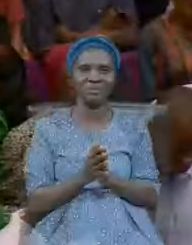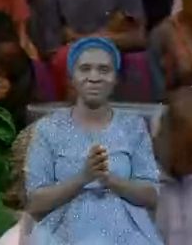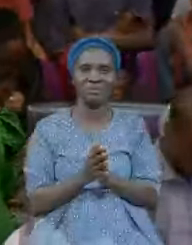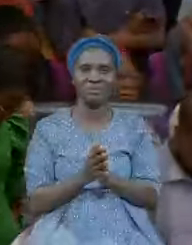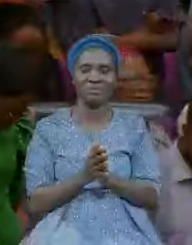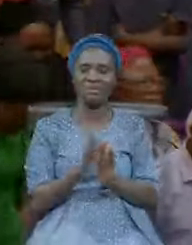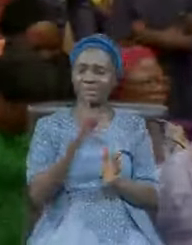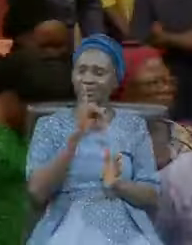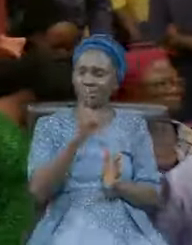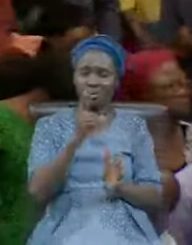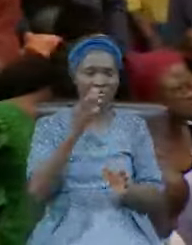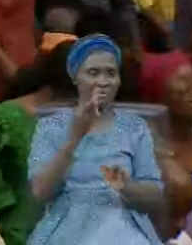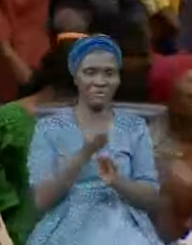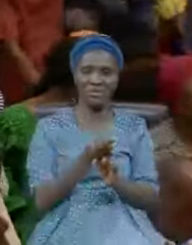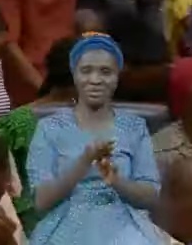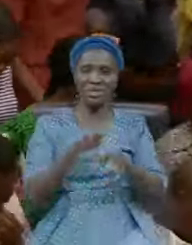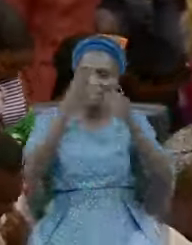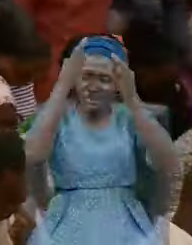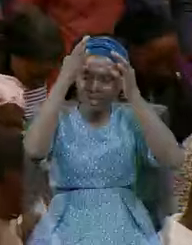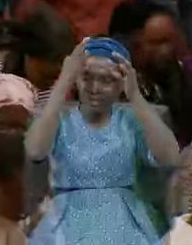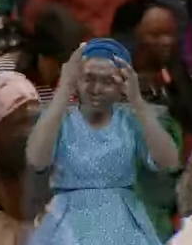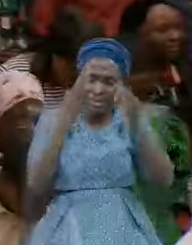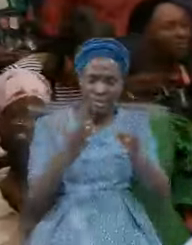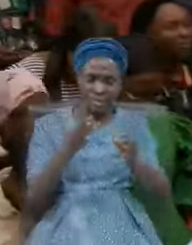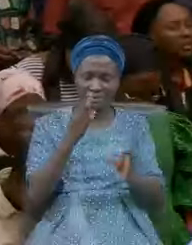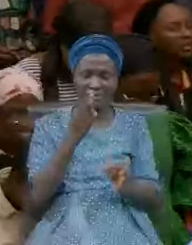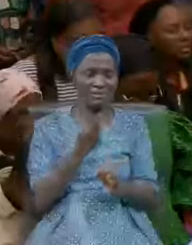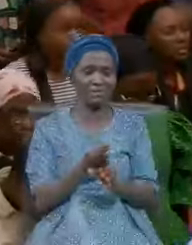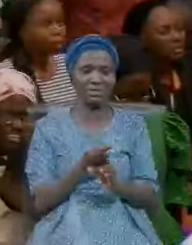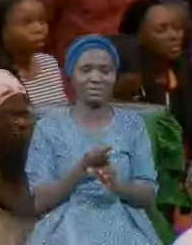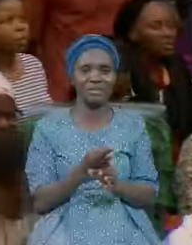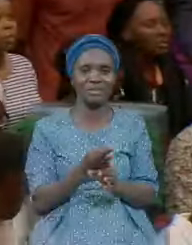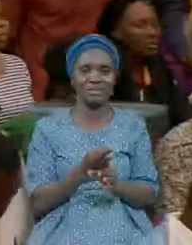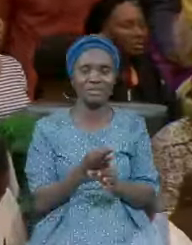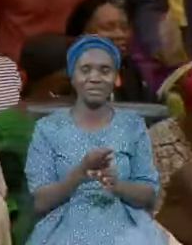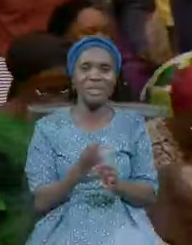Definite faith, decisive faith. I've decided